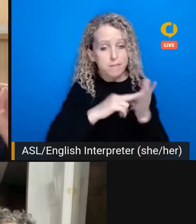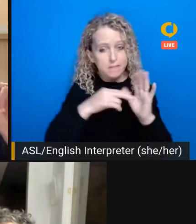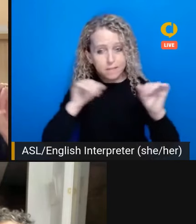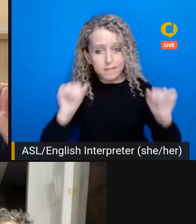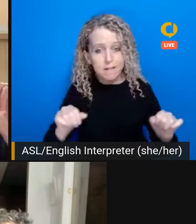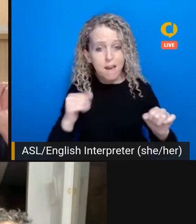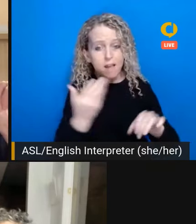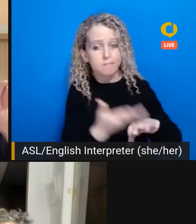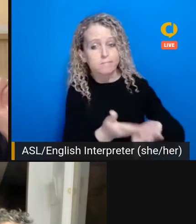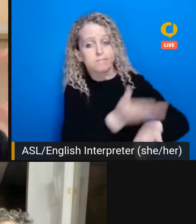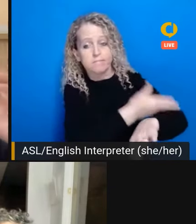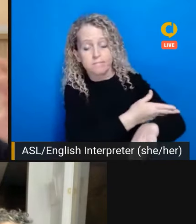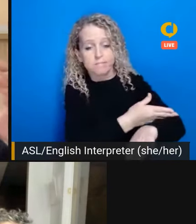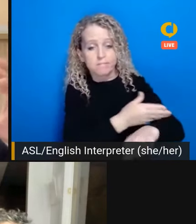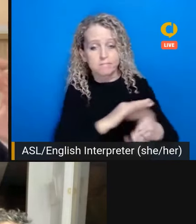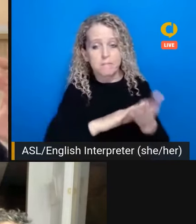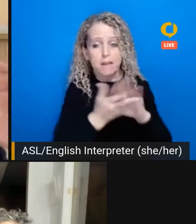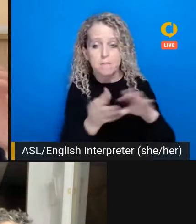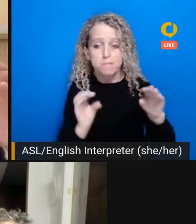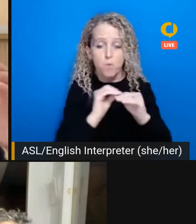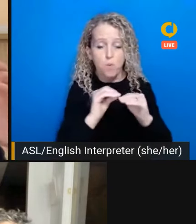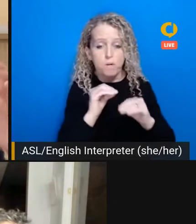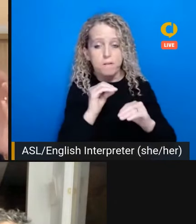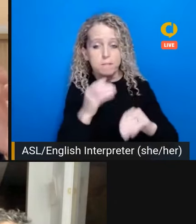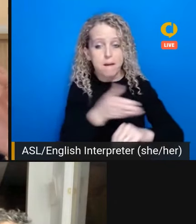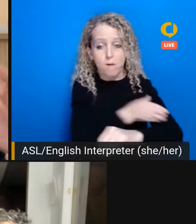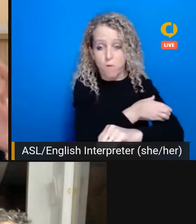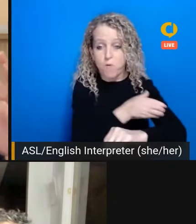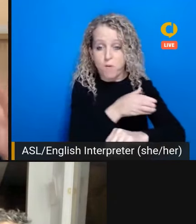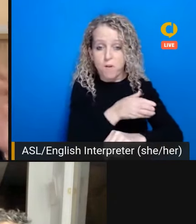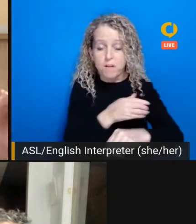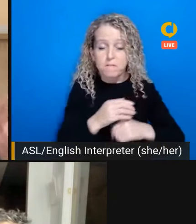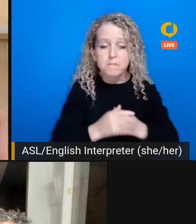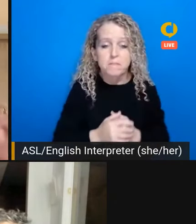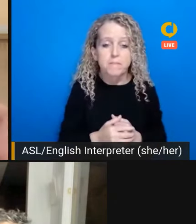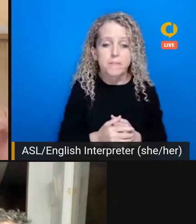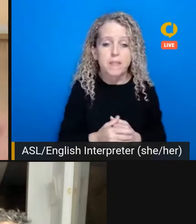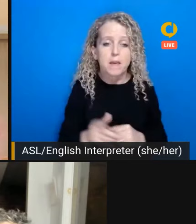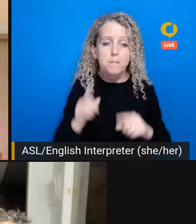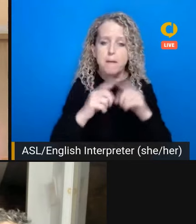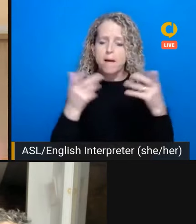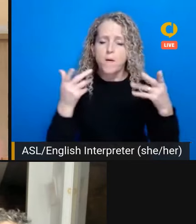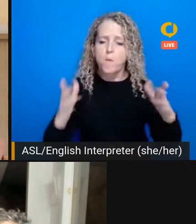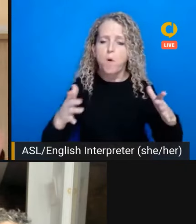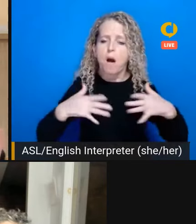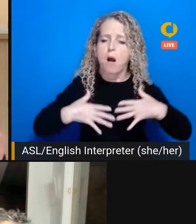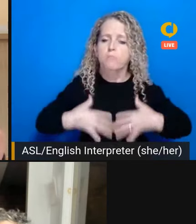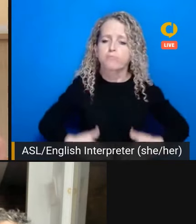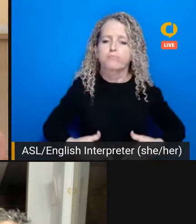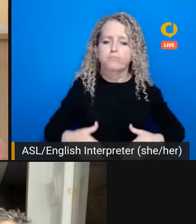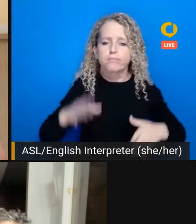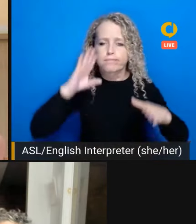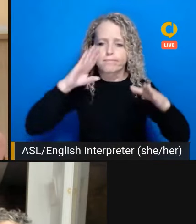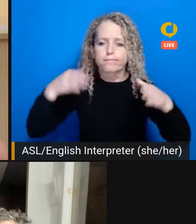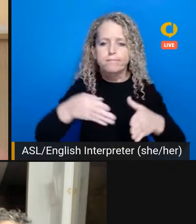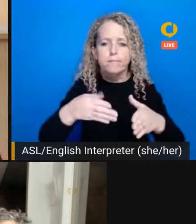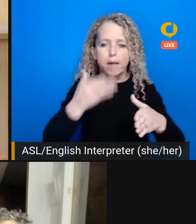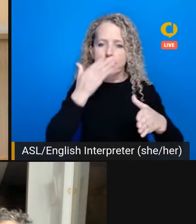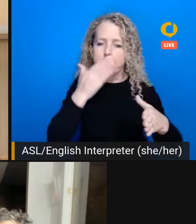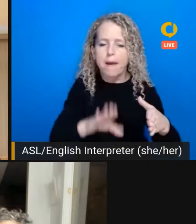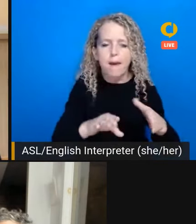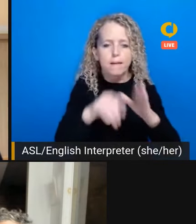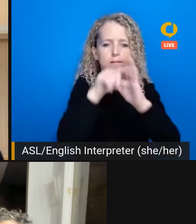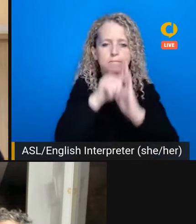But I don't want to get kind of too much depressed by always thinking the bad. I'm thinking even the